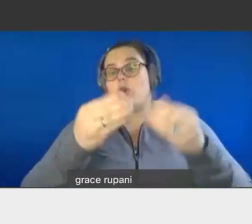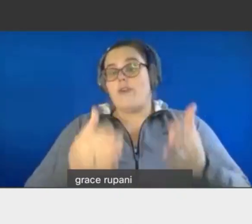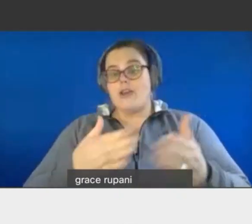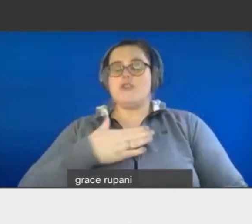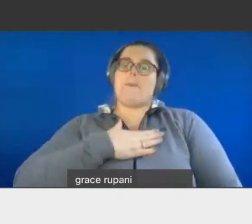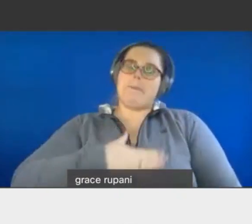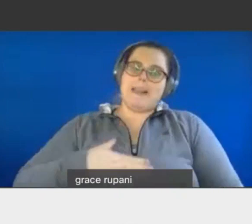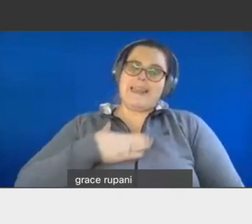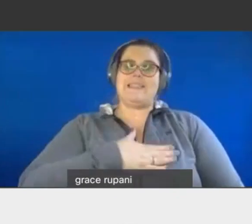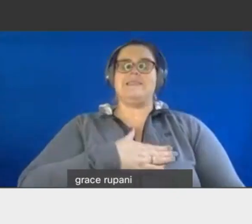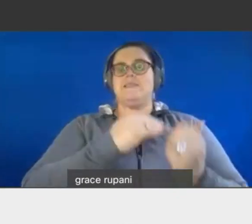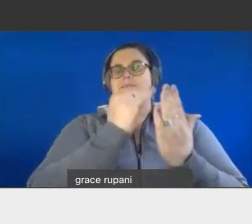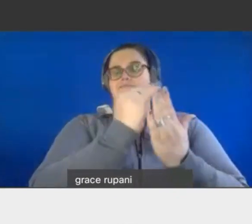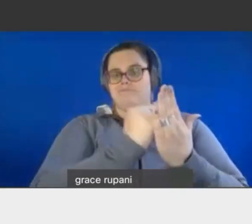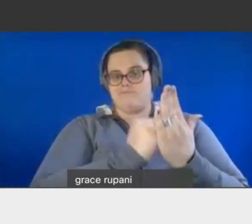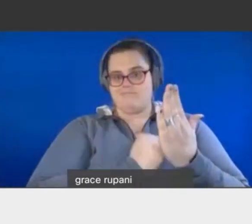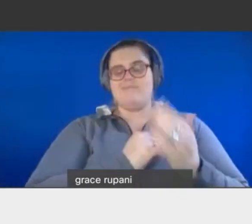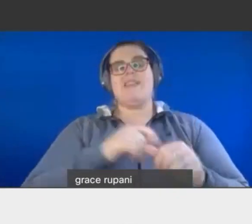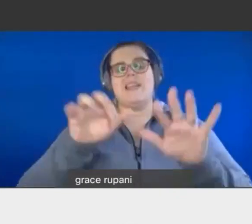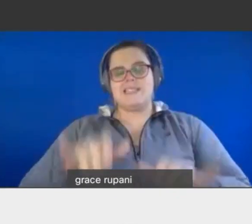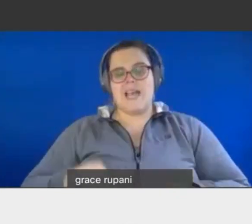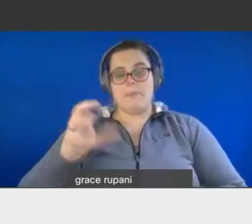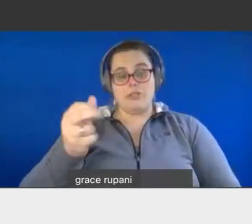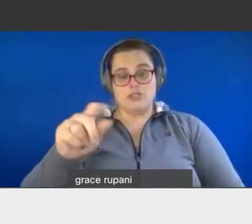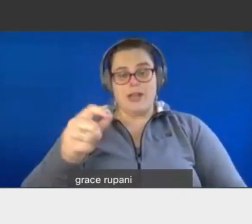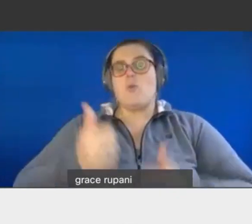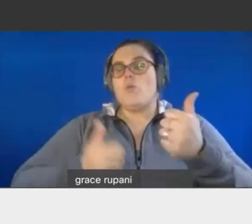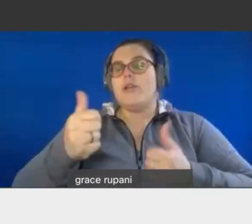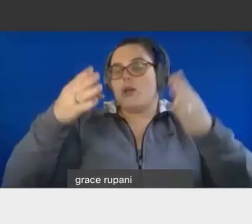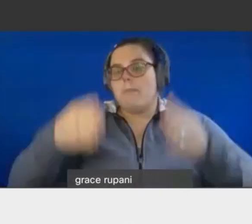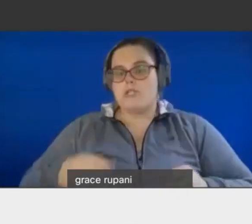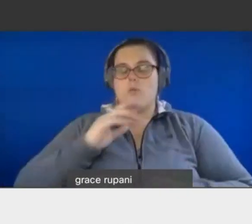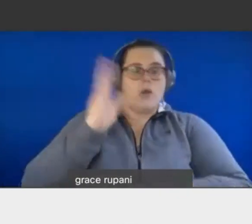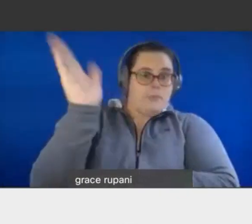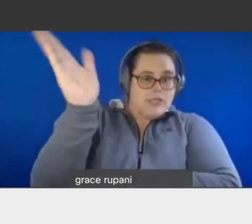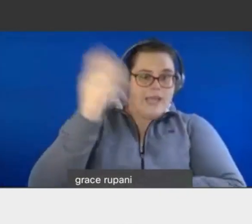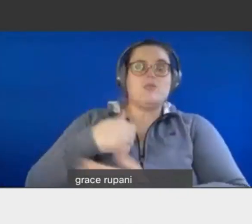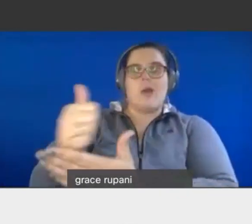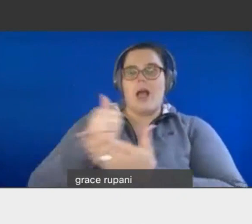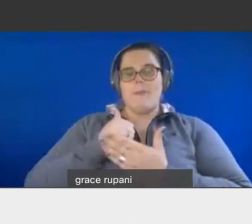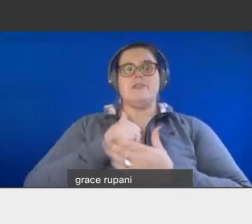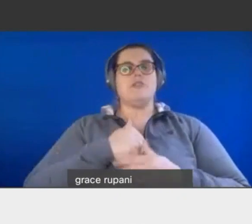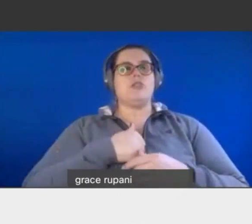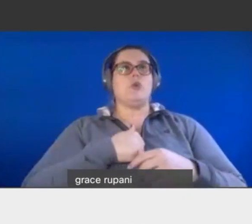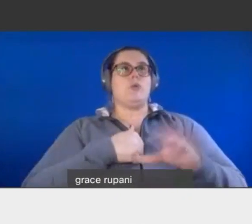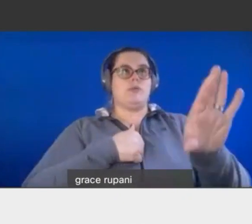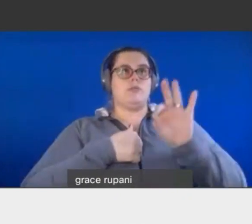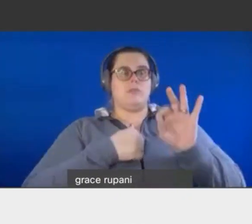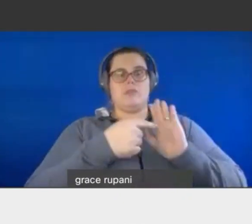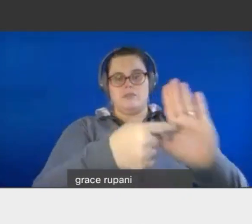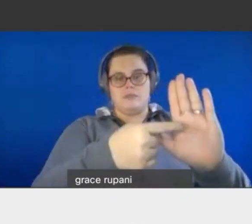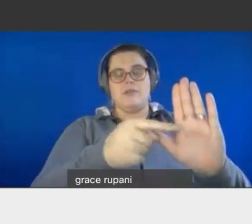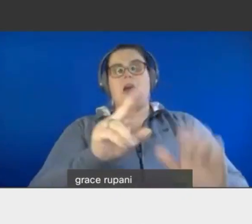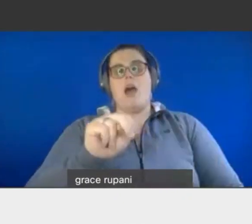the person who will be presenting so that we can make sure to transition quickly. And so I can unmute you